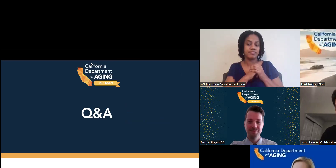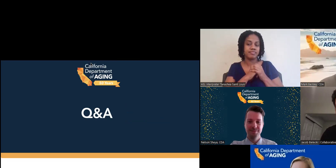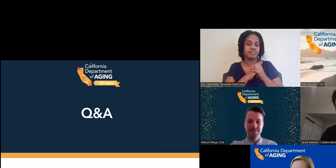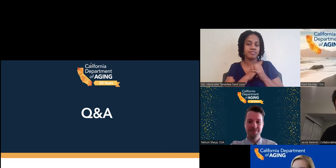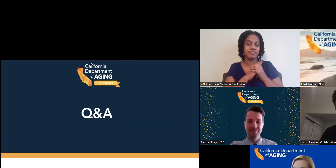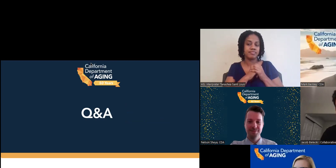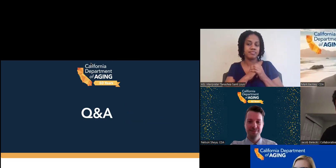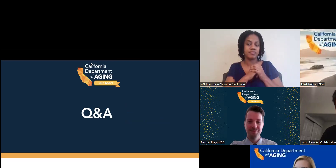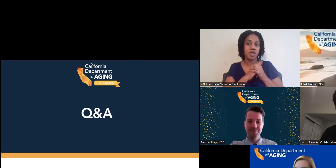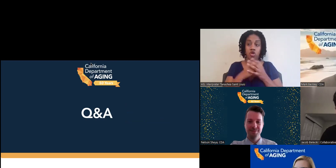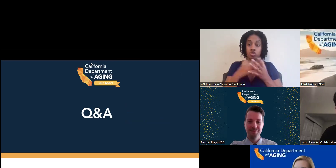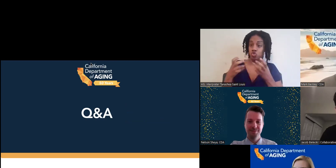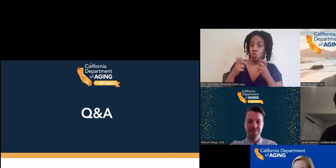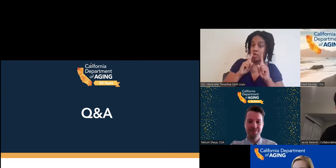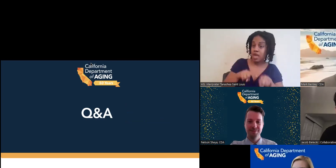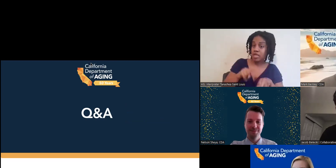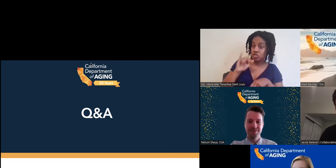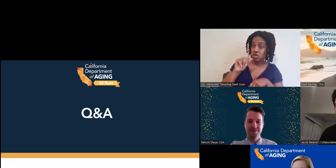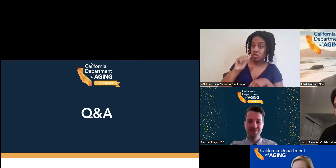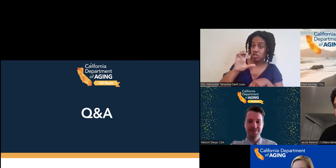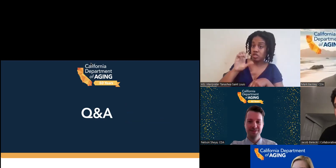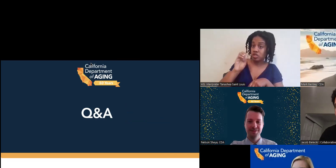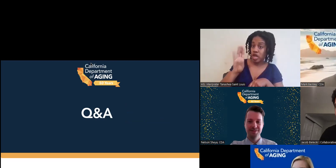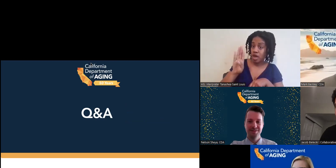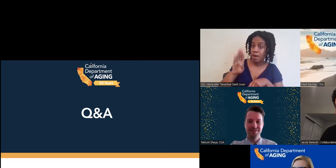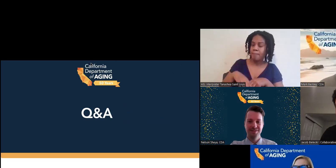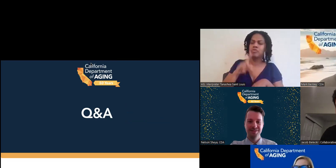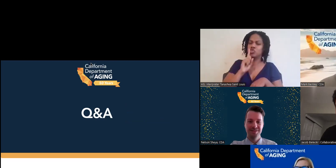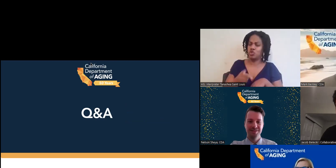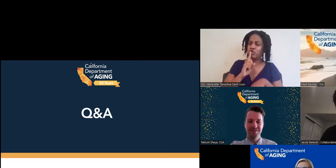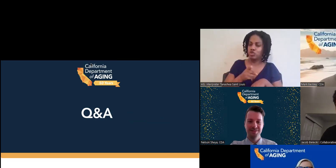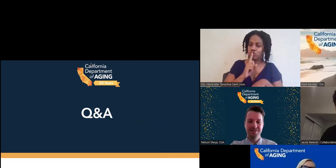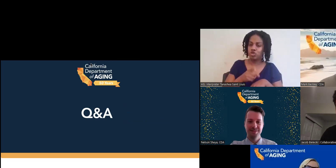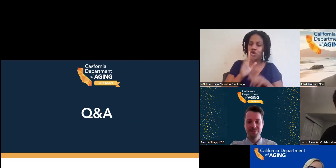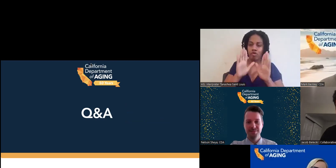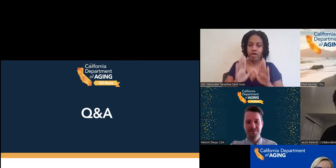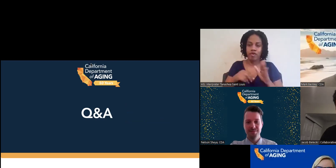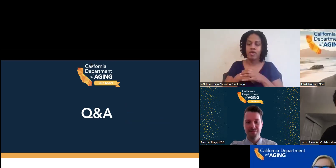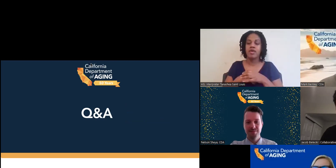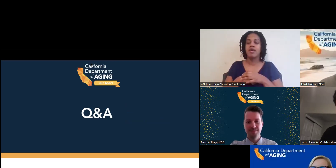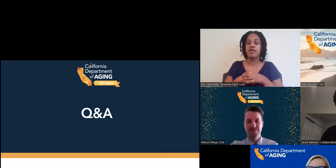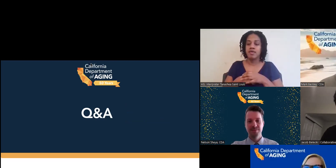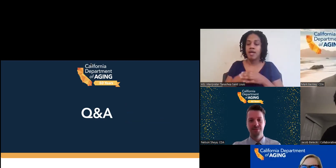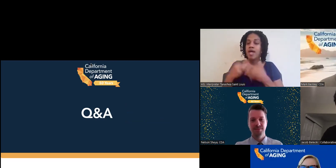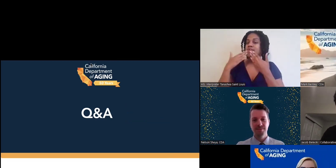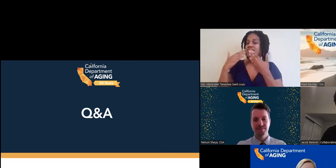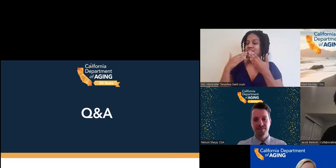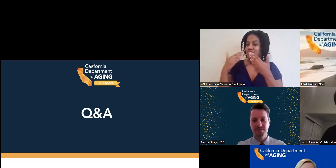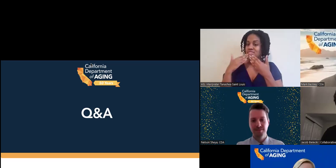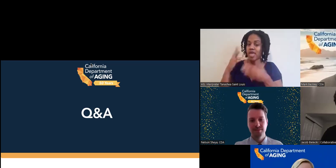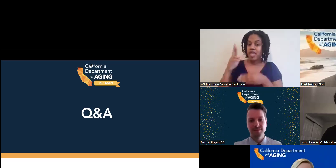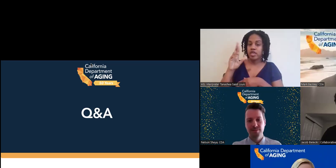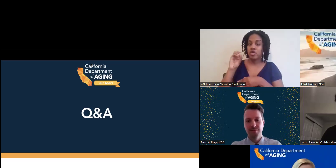Would you like me to take that one, Jacob? Sure. That'd be Okay. great. Thank you, Rosemarie, for